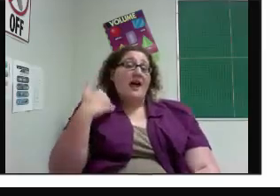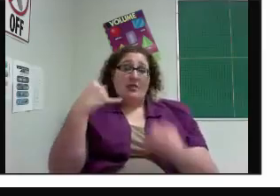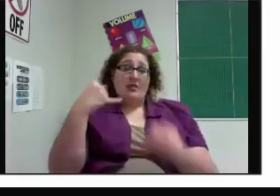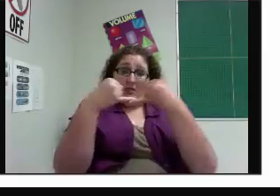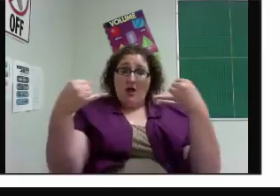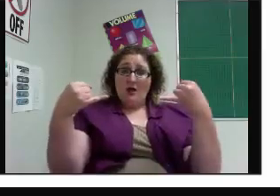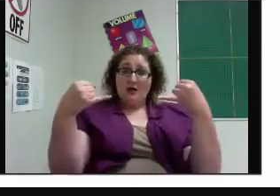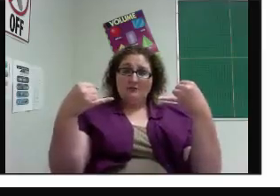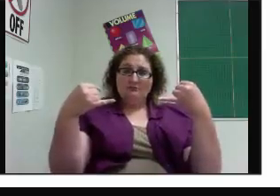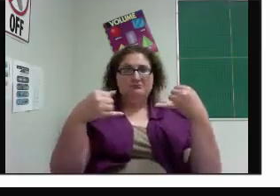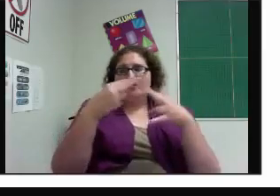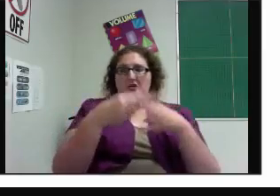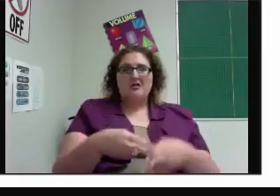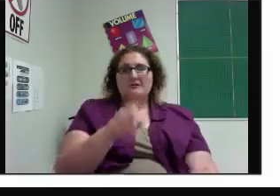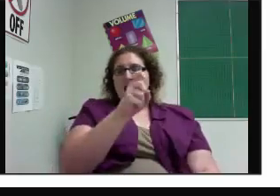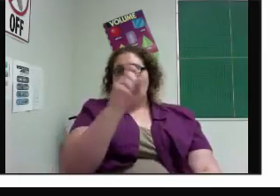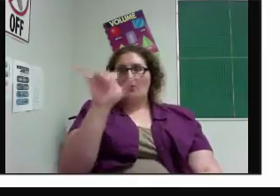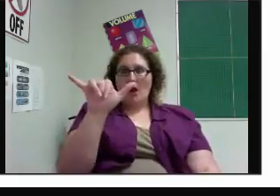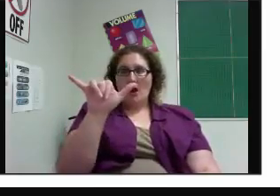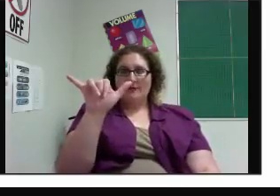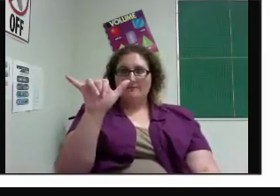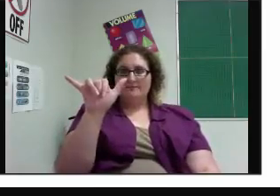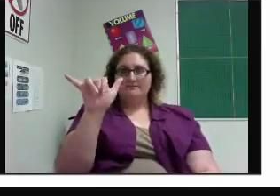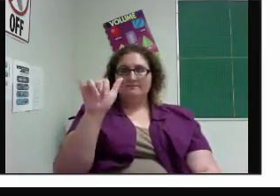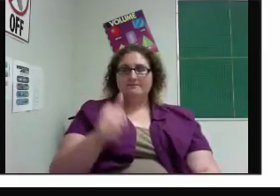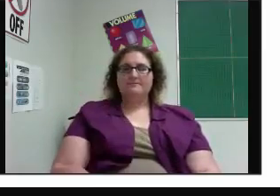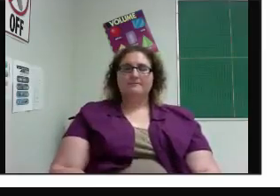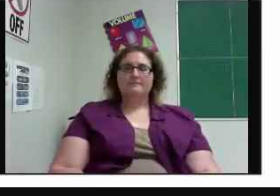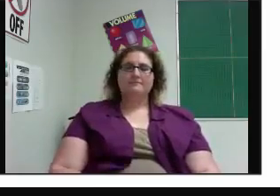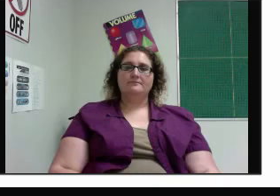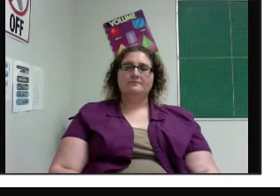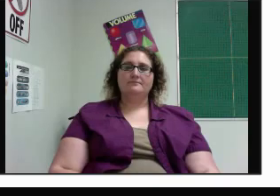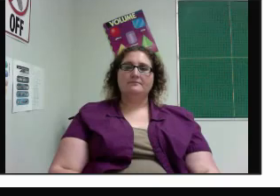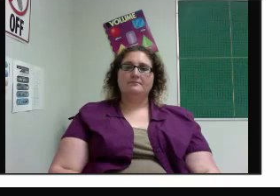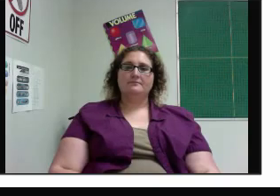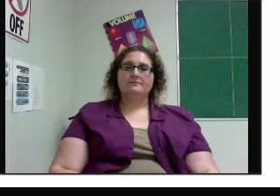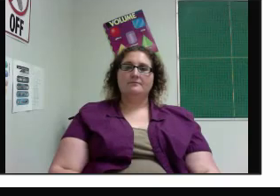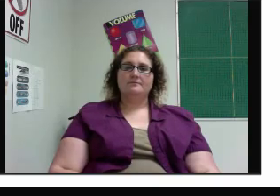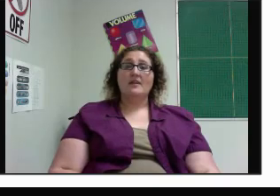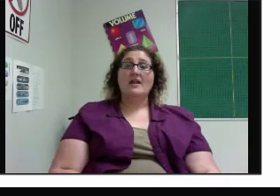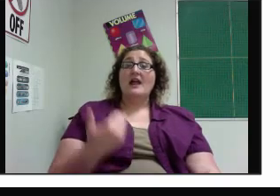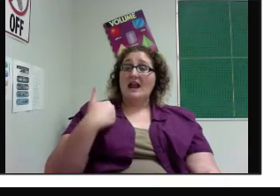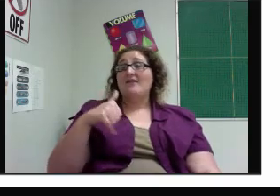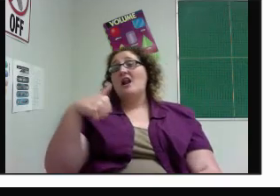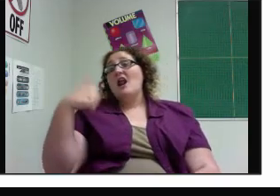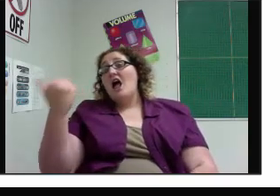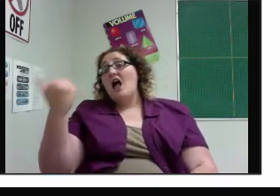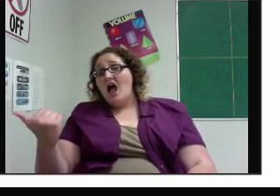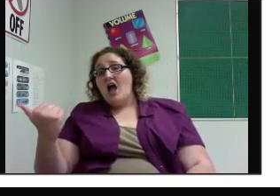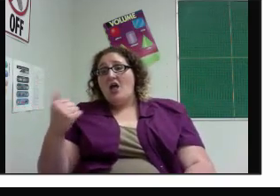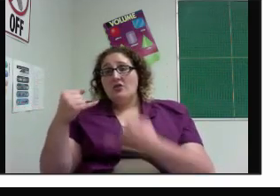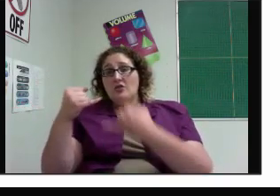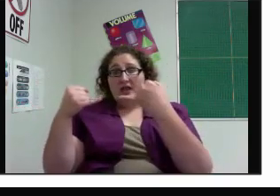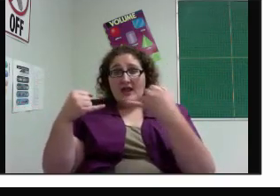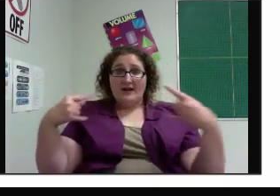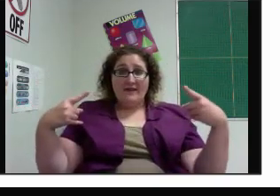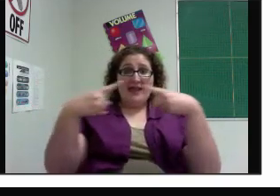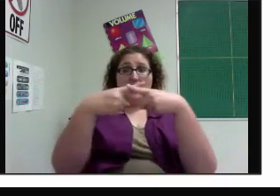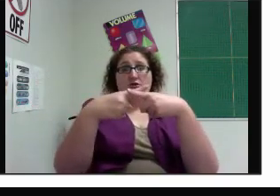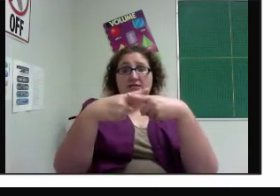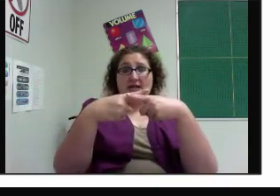We'll say AB. they're going to intersect right